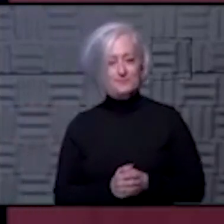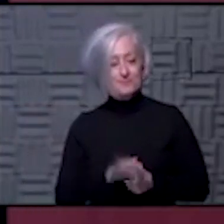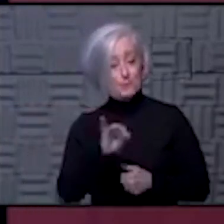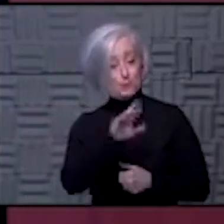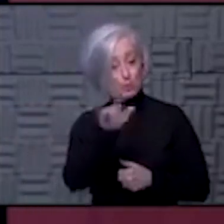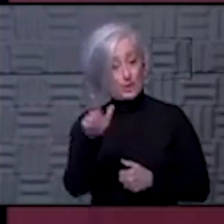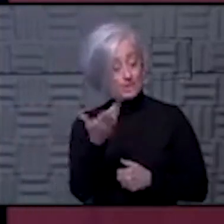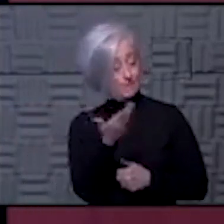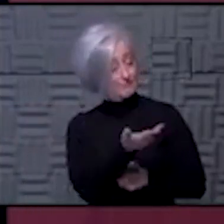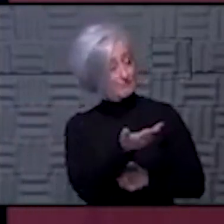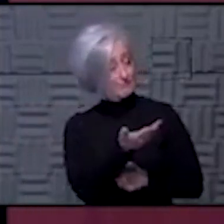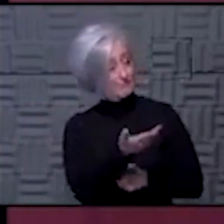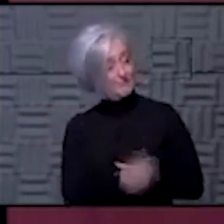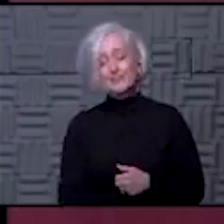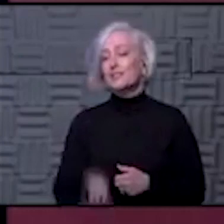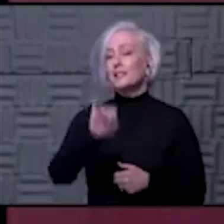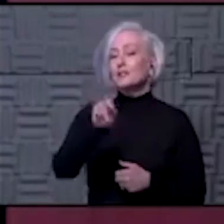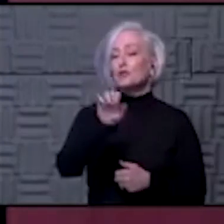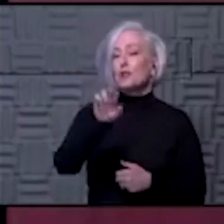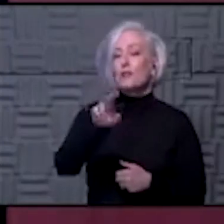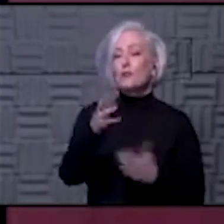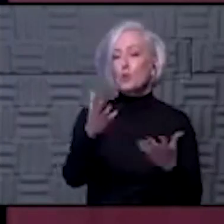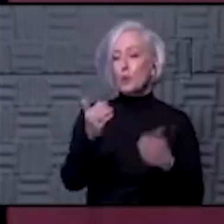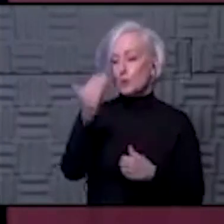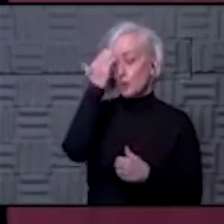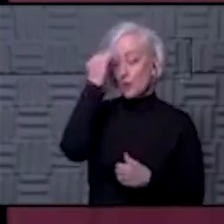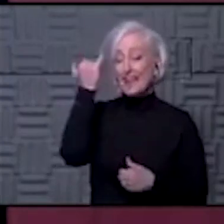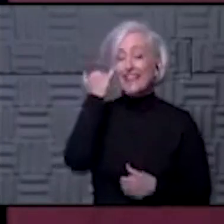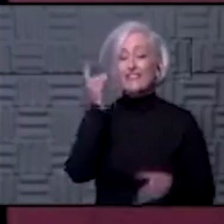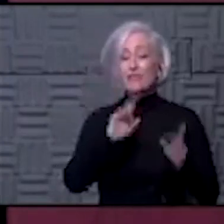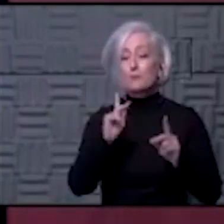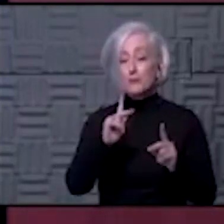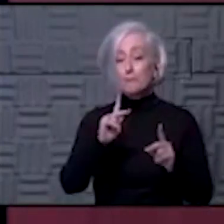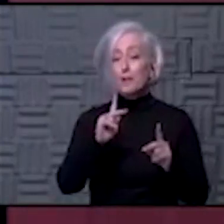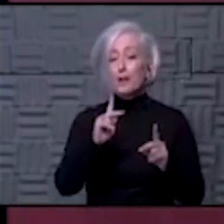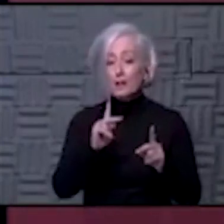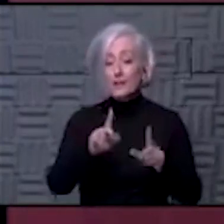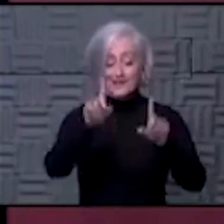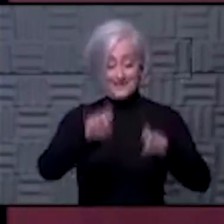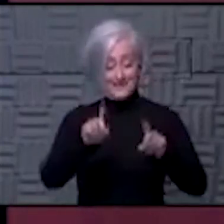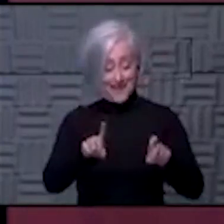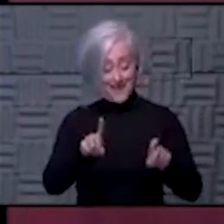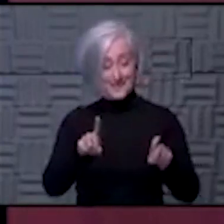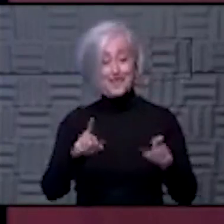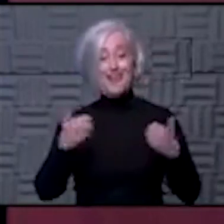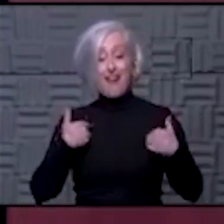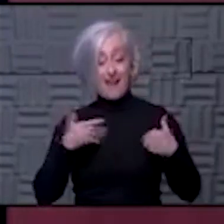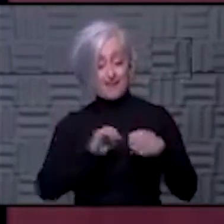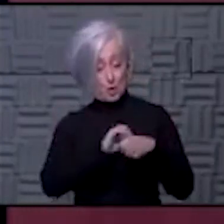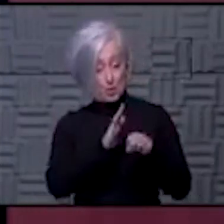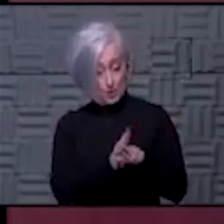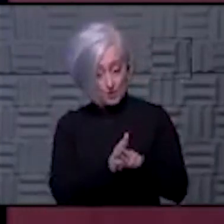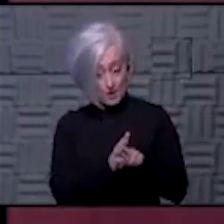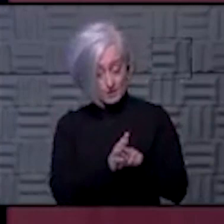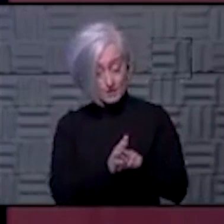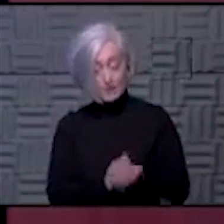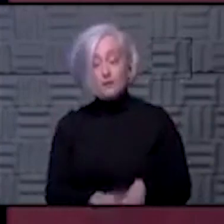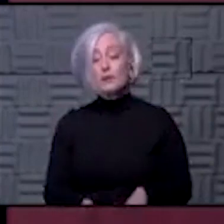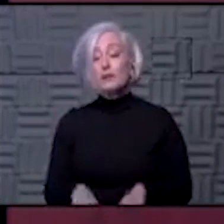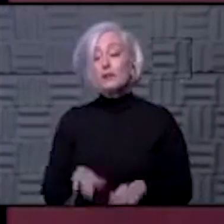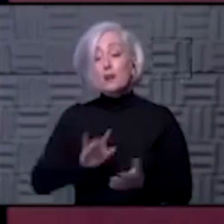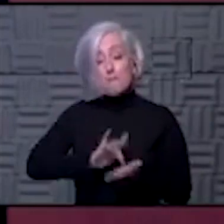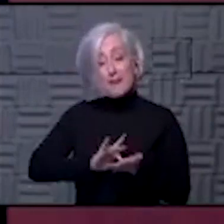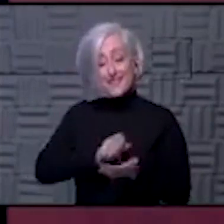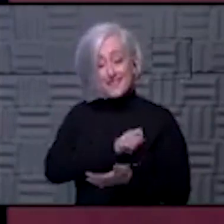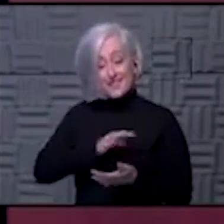Jill. Jennifer wants to know, people who tested positive in Jefferson City and are being quarantined are being told by their medical staff that they are immune